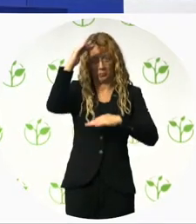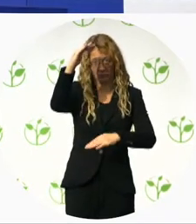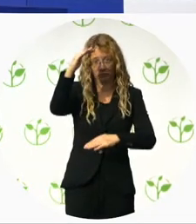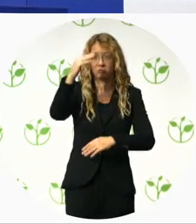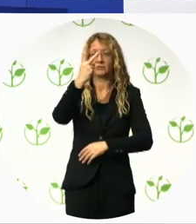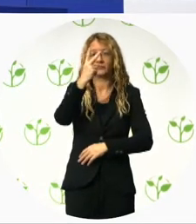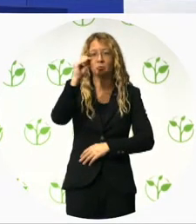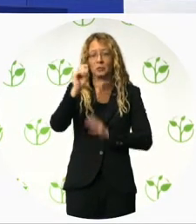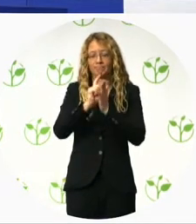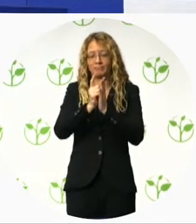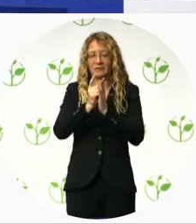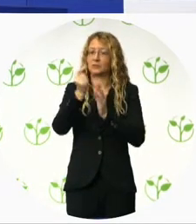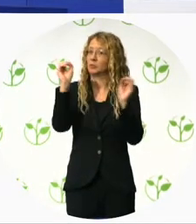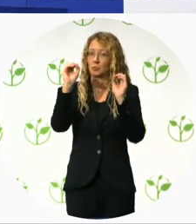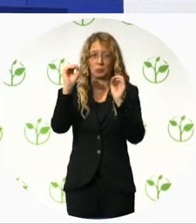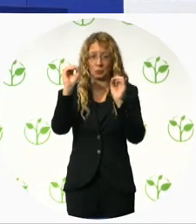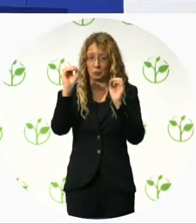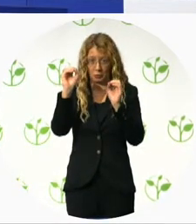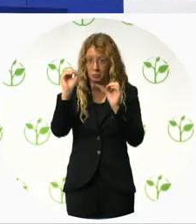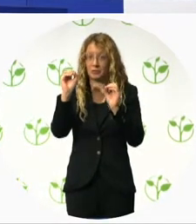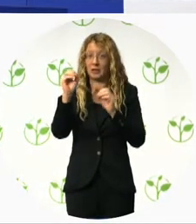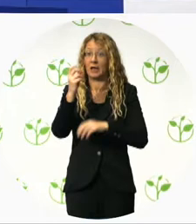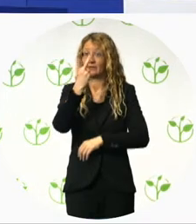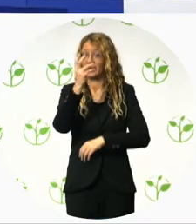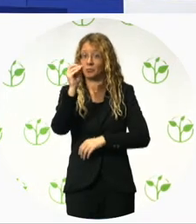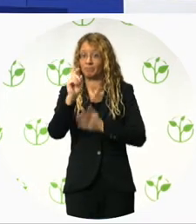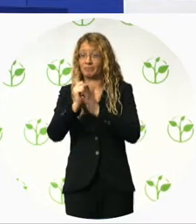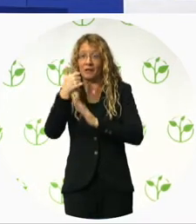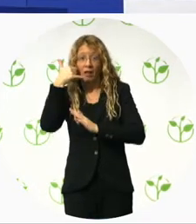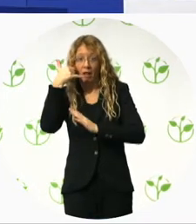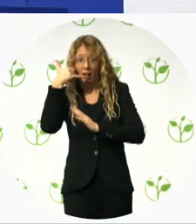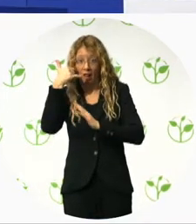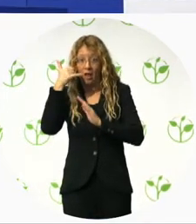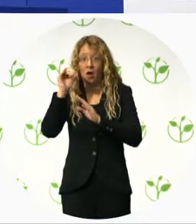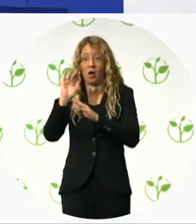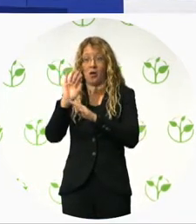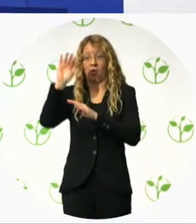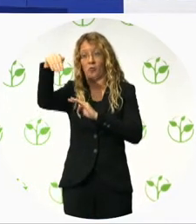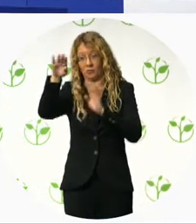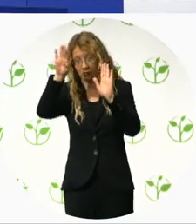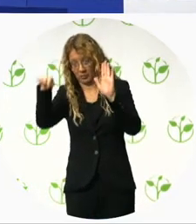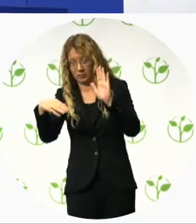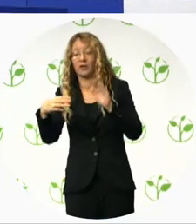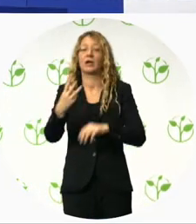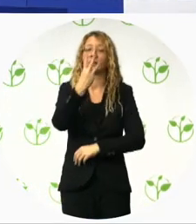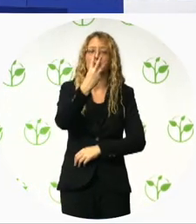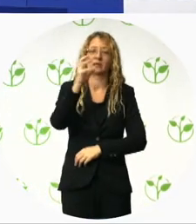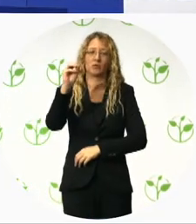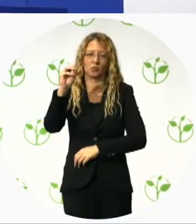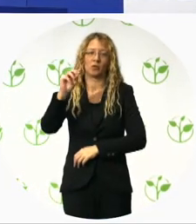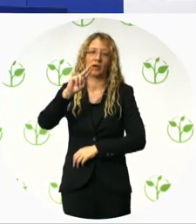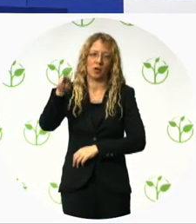is because we don't treat deaf people as a disabled. We won't treat them as a customer. So this is the difference